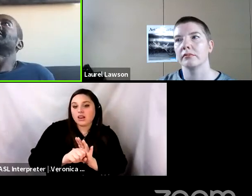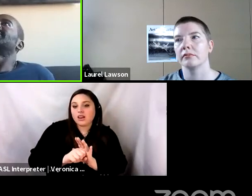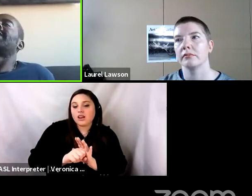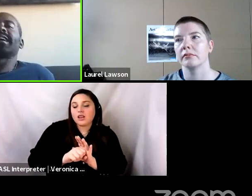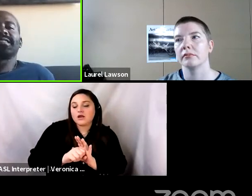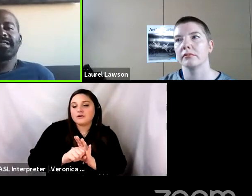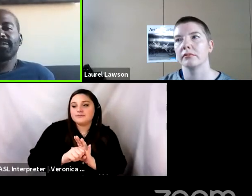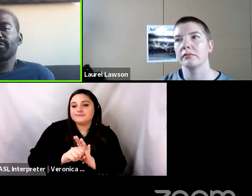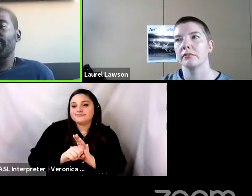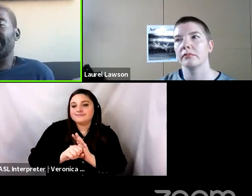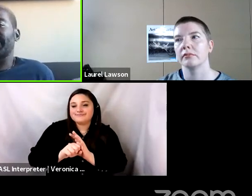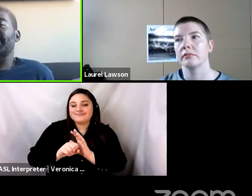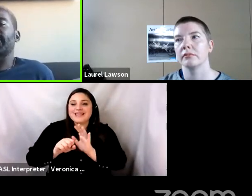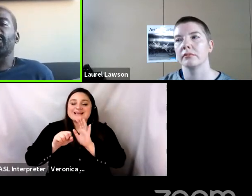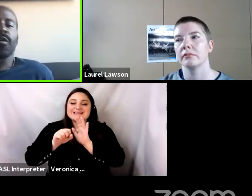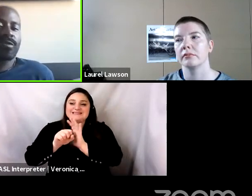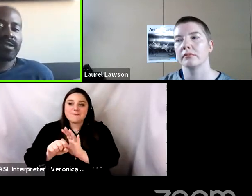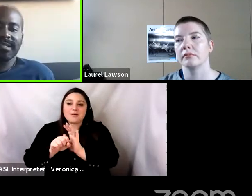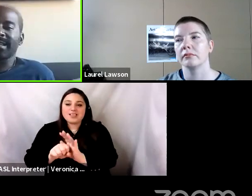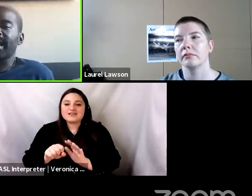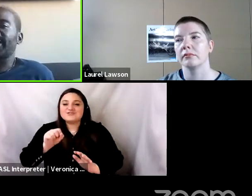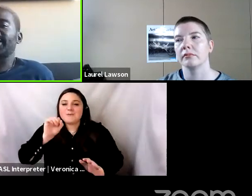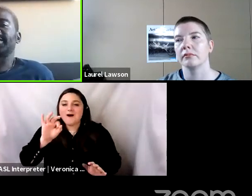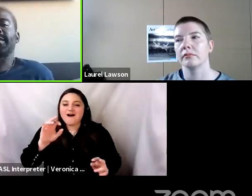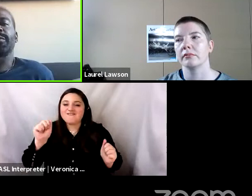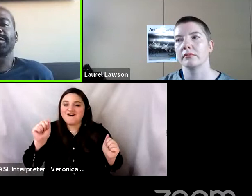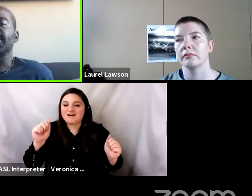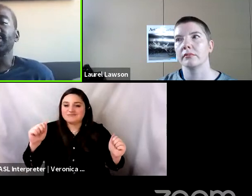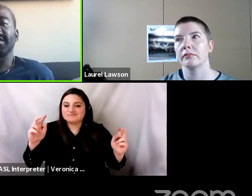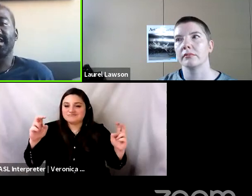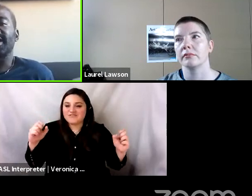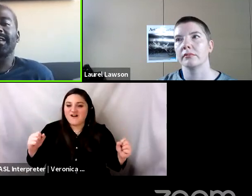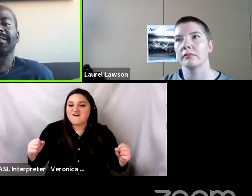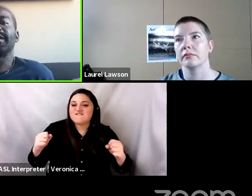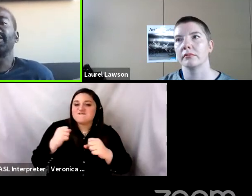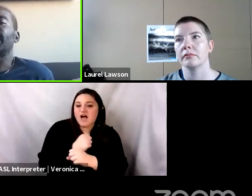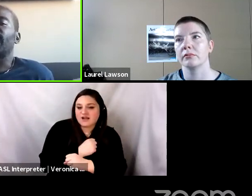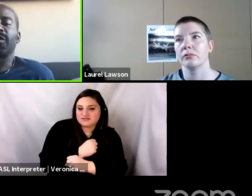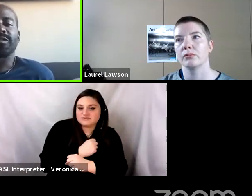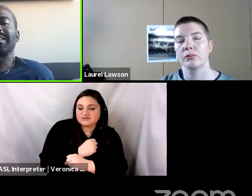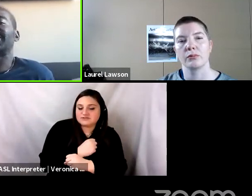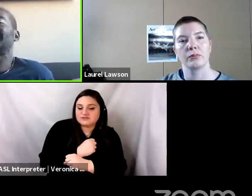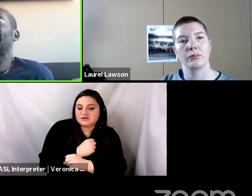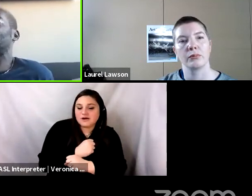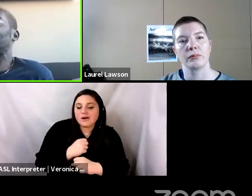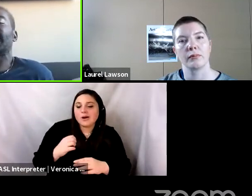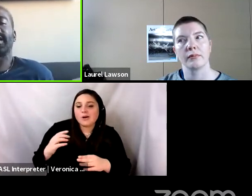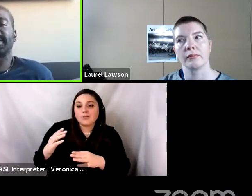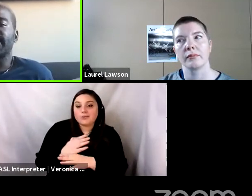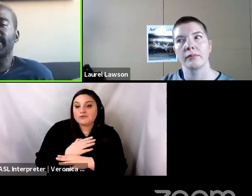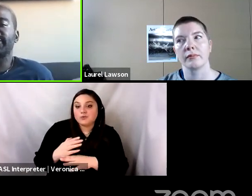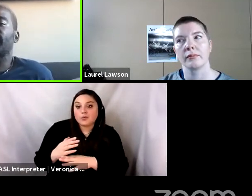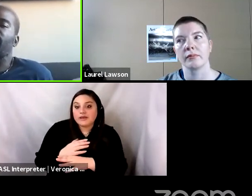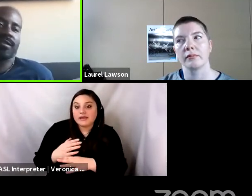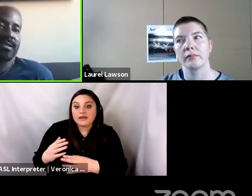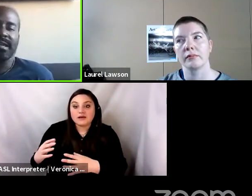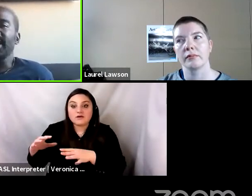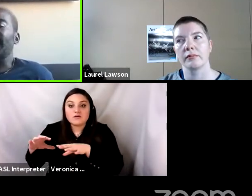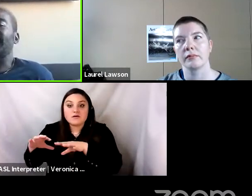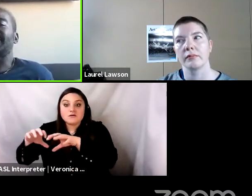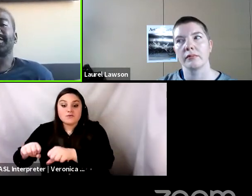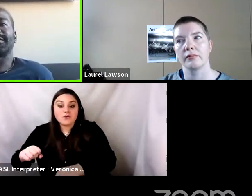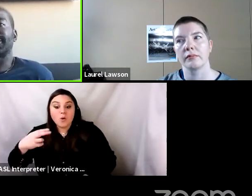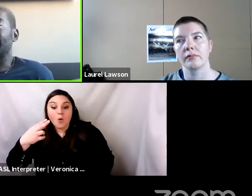symbolic fight between the host and their positioning, the host and like what they gotta get done, the